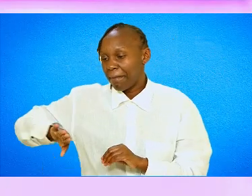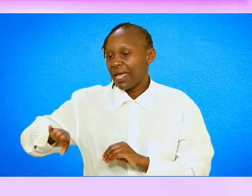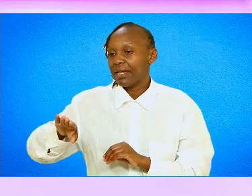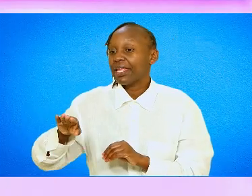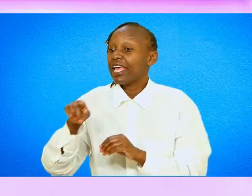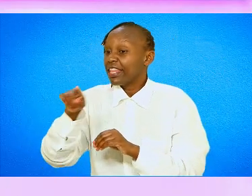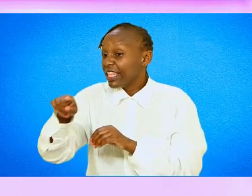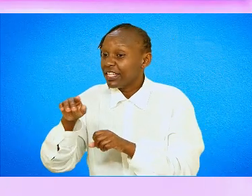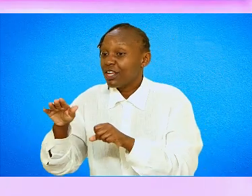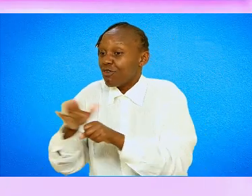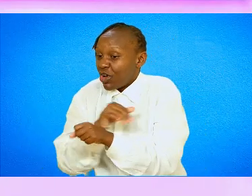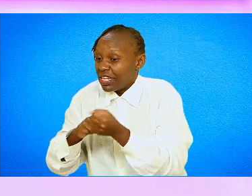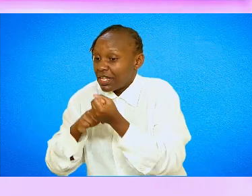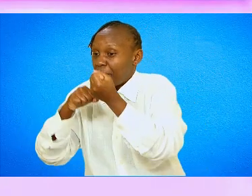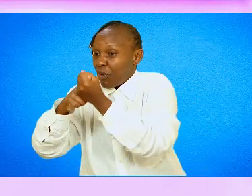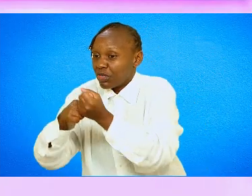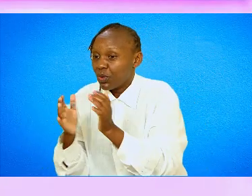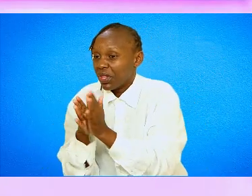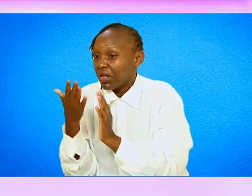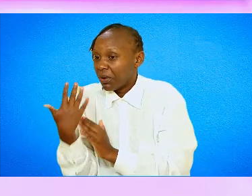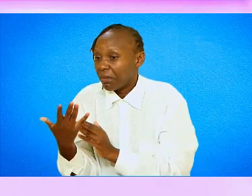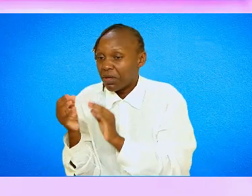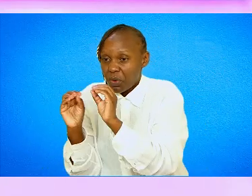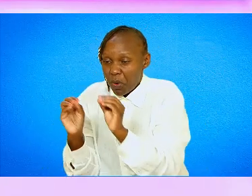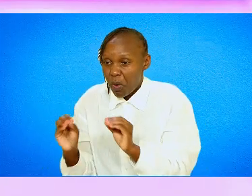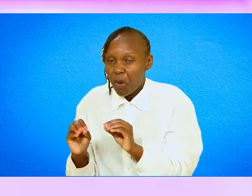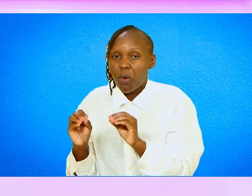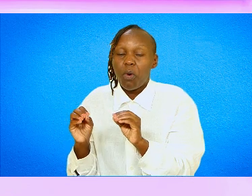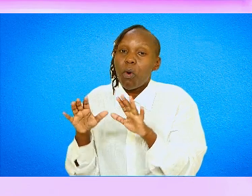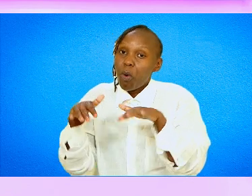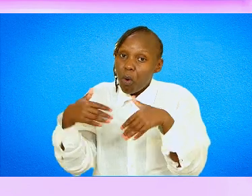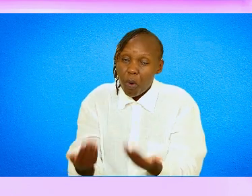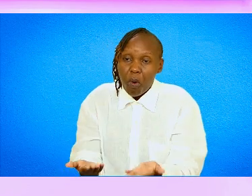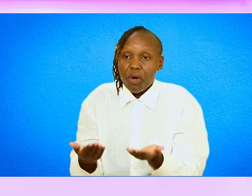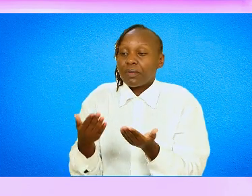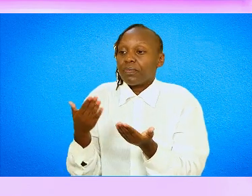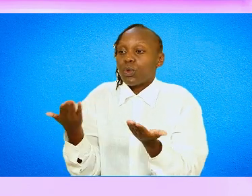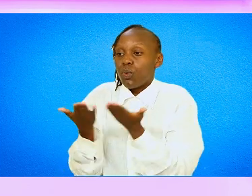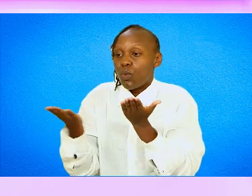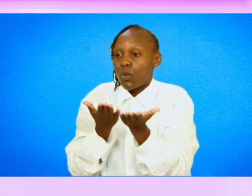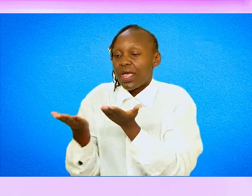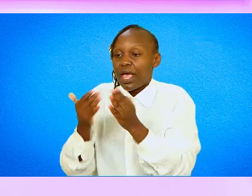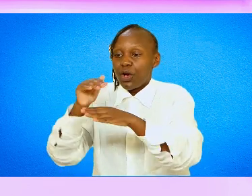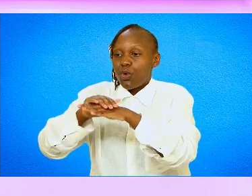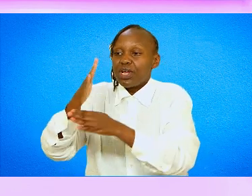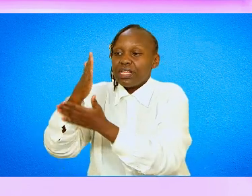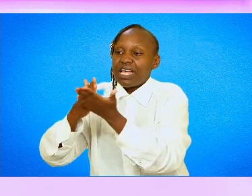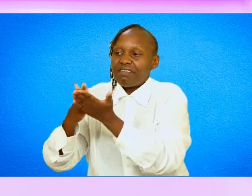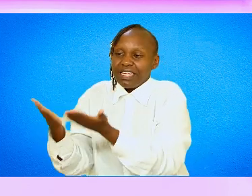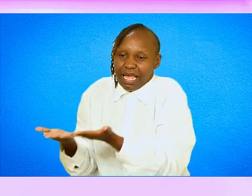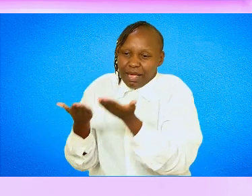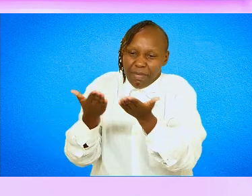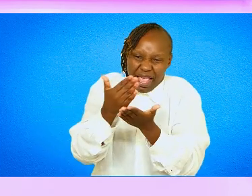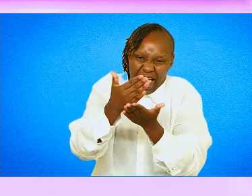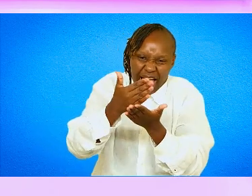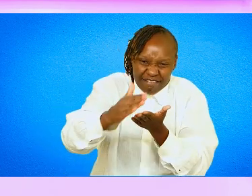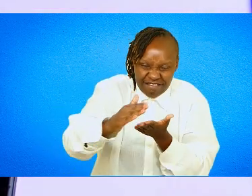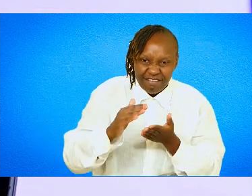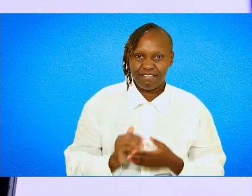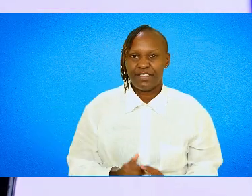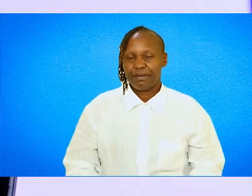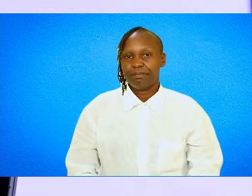not fully supported with supporting documentation, or rather, where goods and services were partially